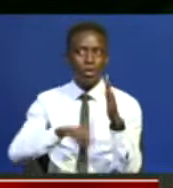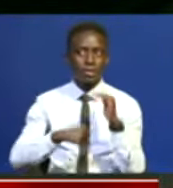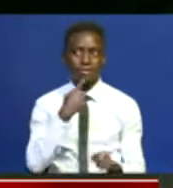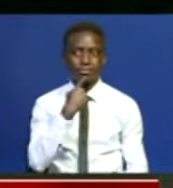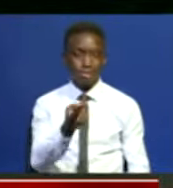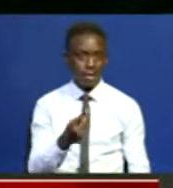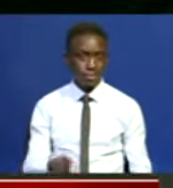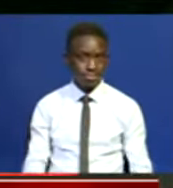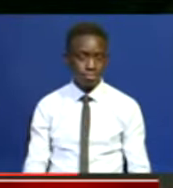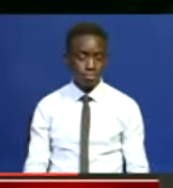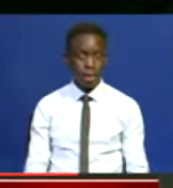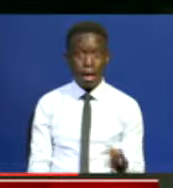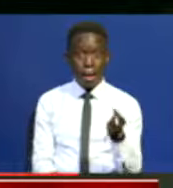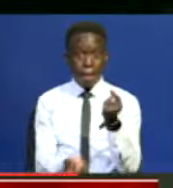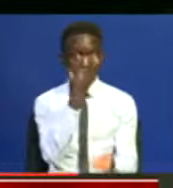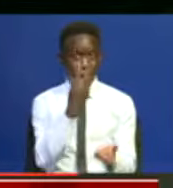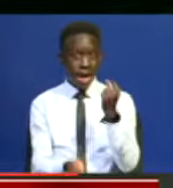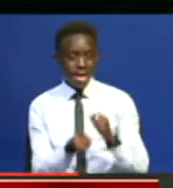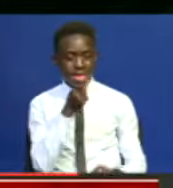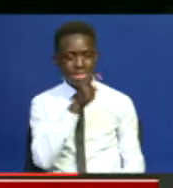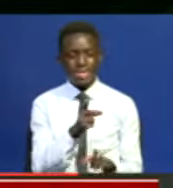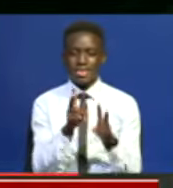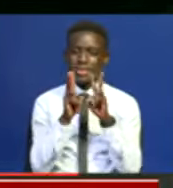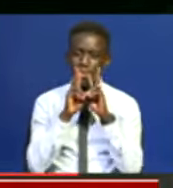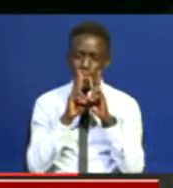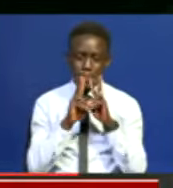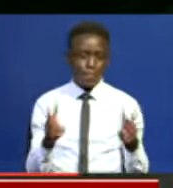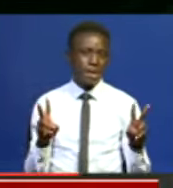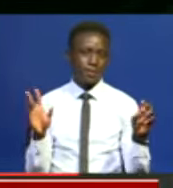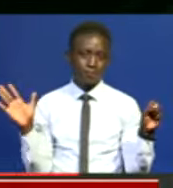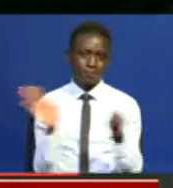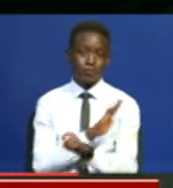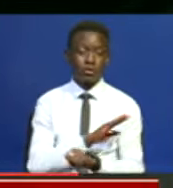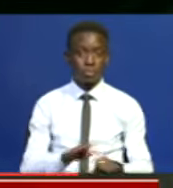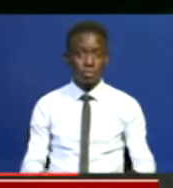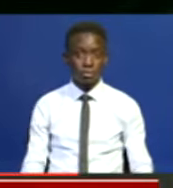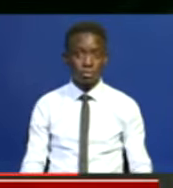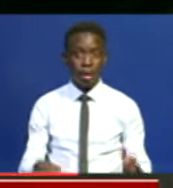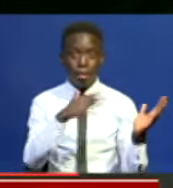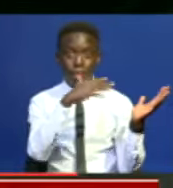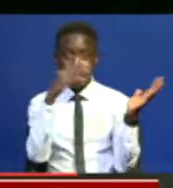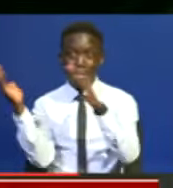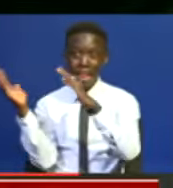peaceful, yeah, with the climate which is